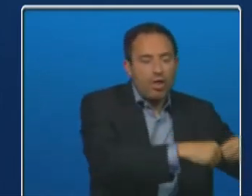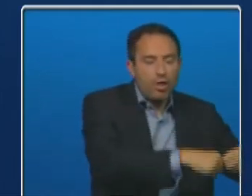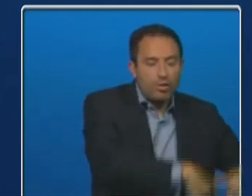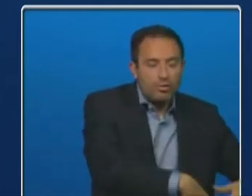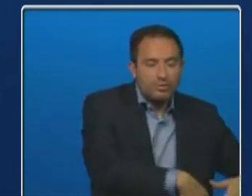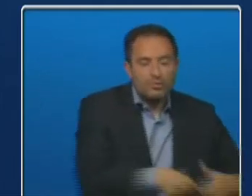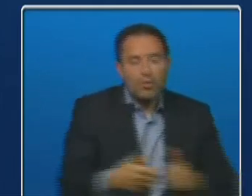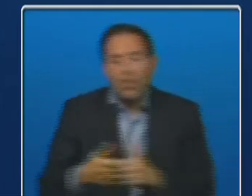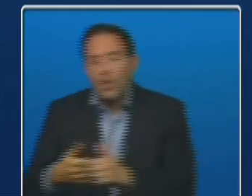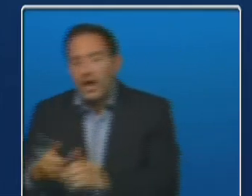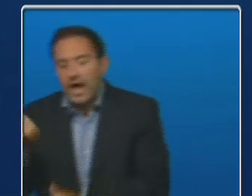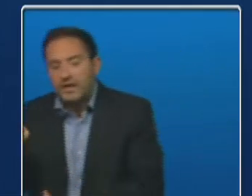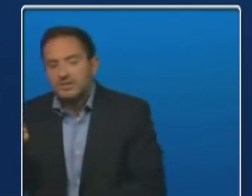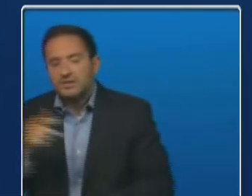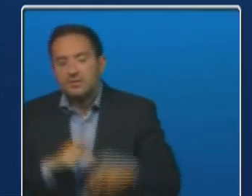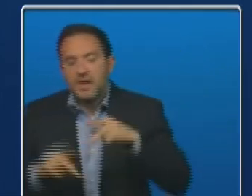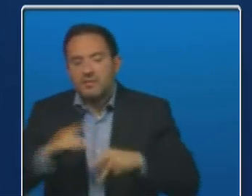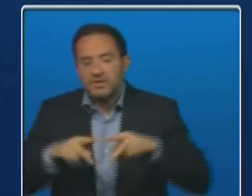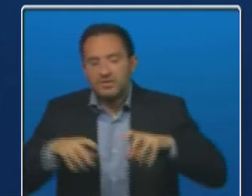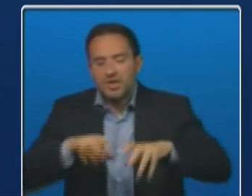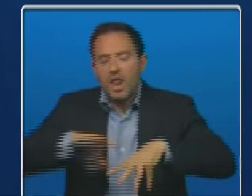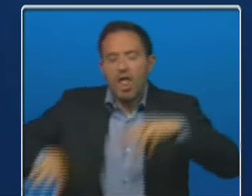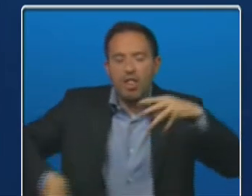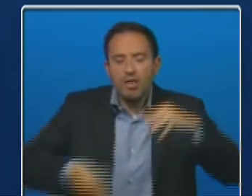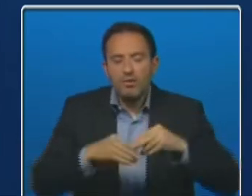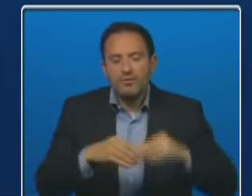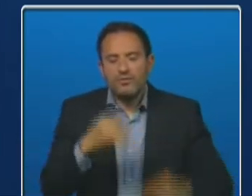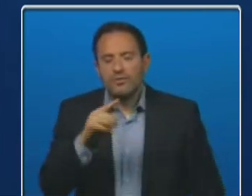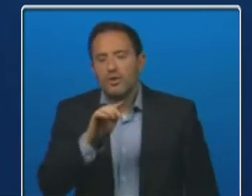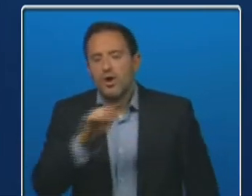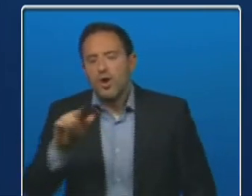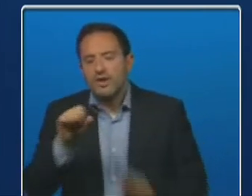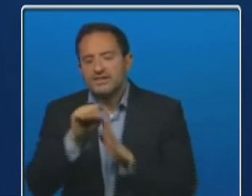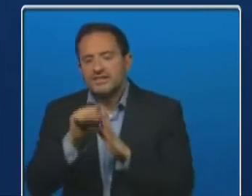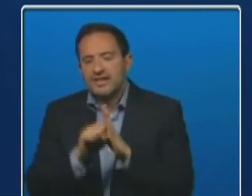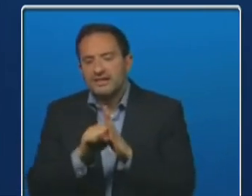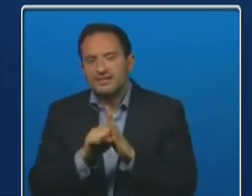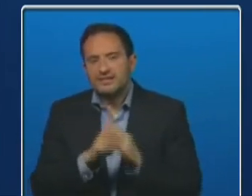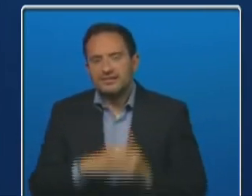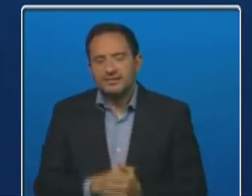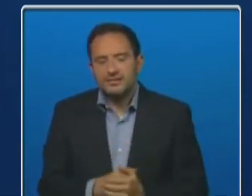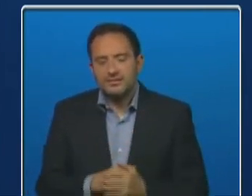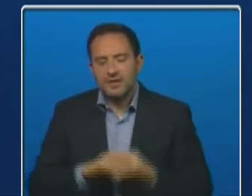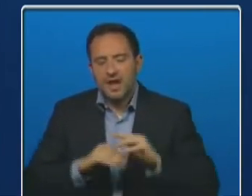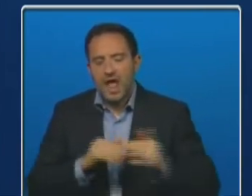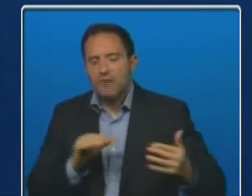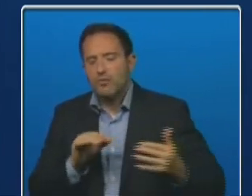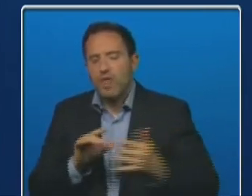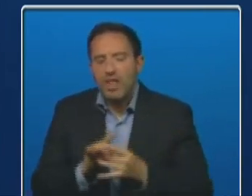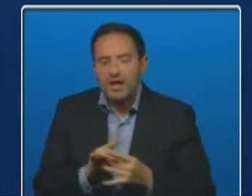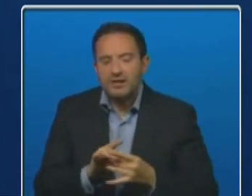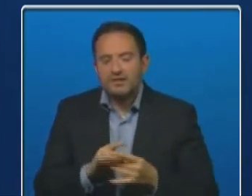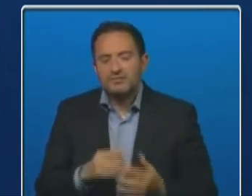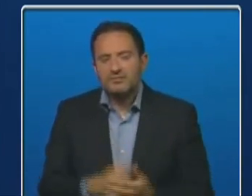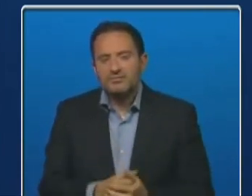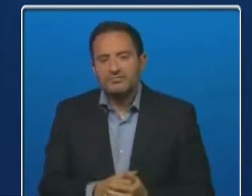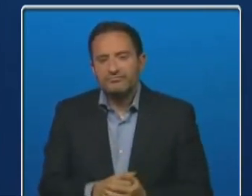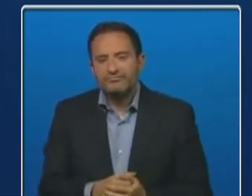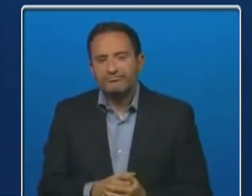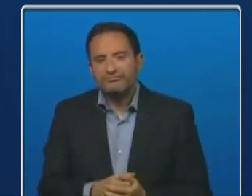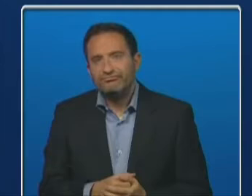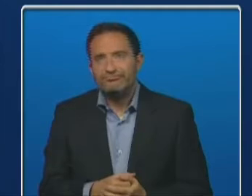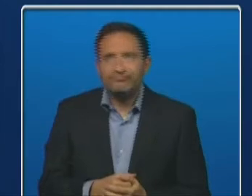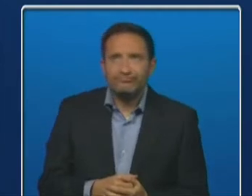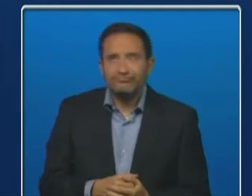the calculation is done as a whole on all the states together and how they're proportionally related. But theoretically,